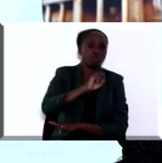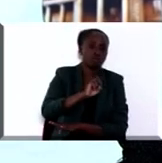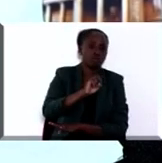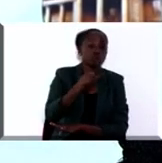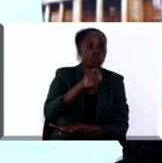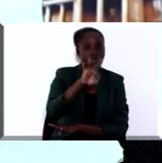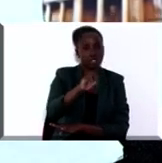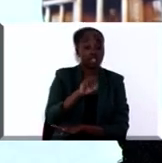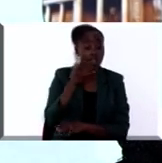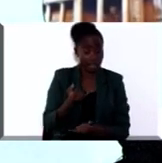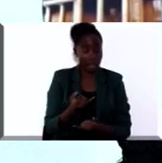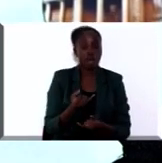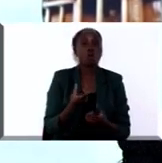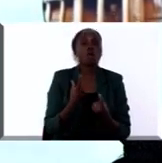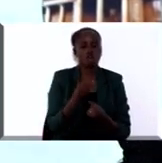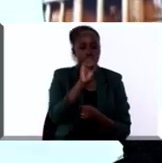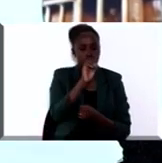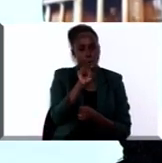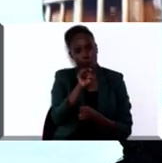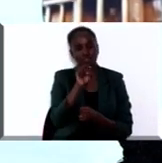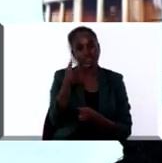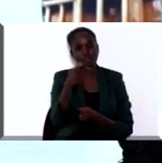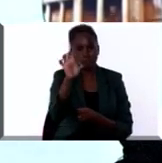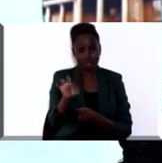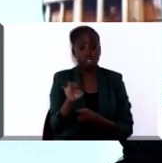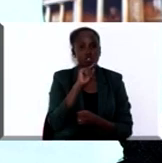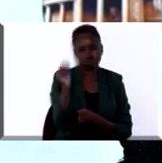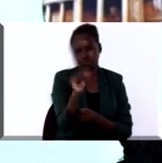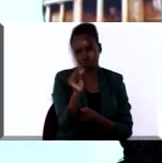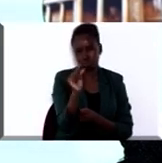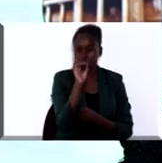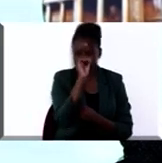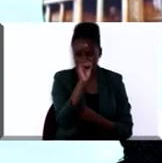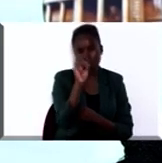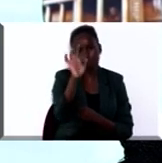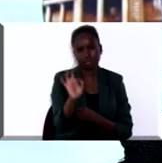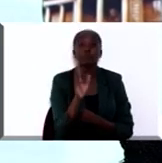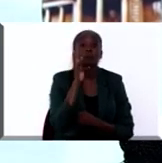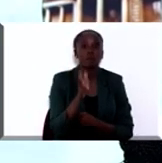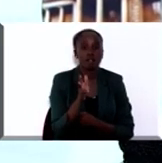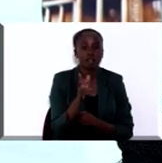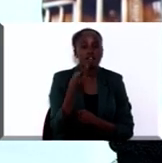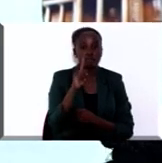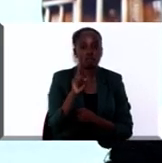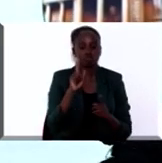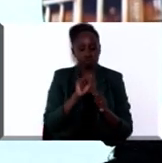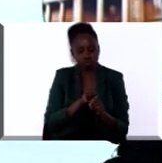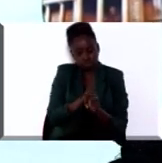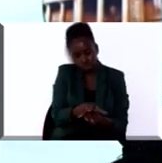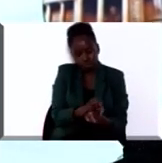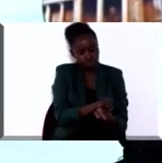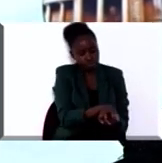are at 0.7%. So we are going close to 0% in terms of the transmission of